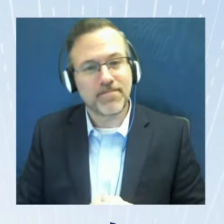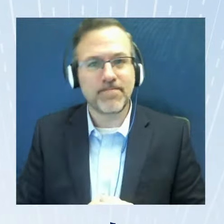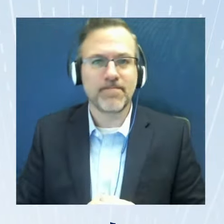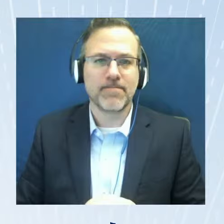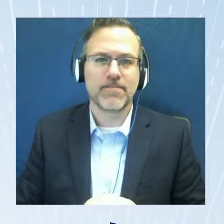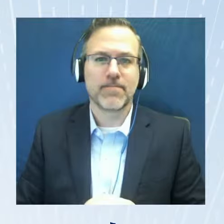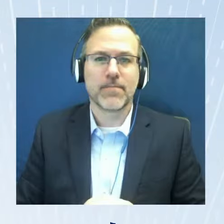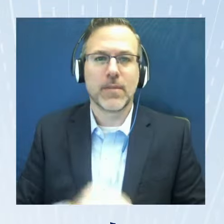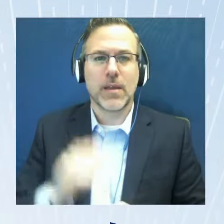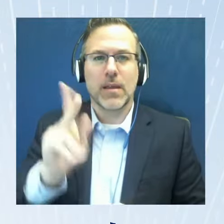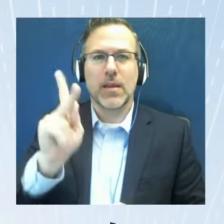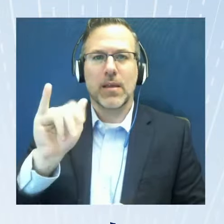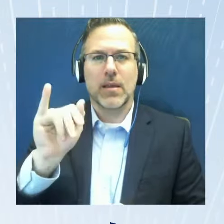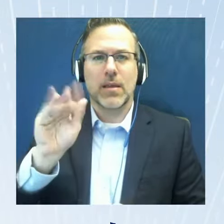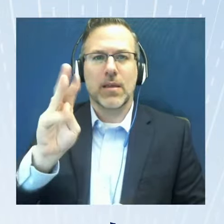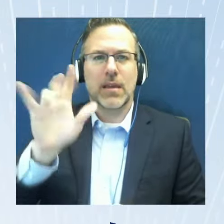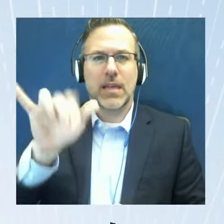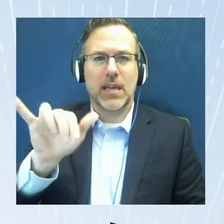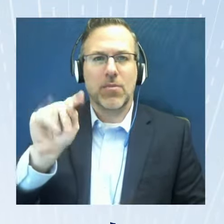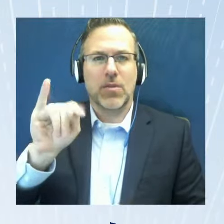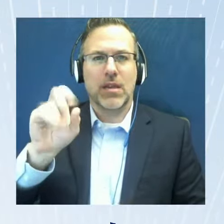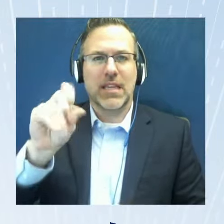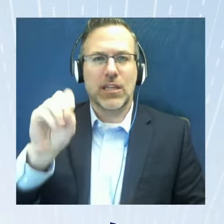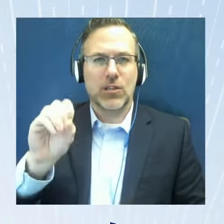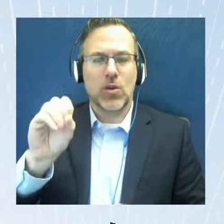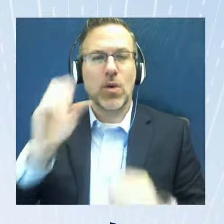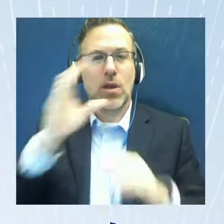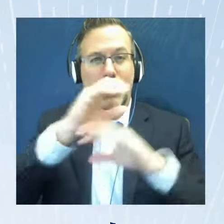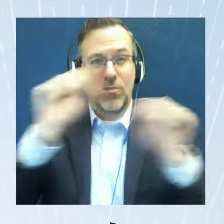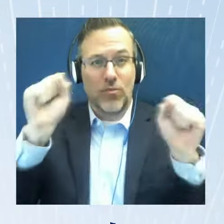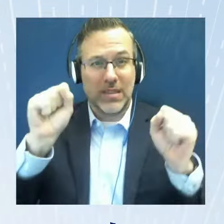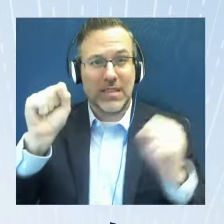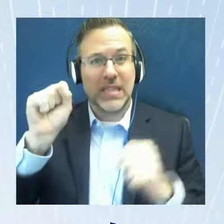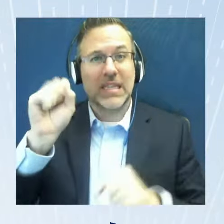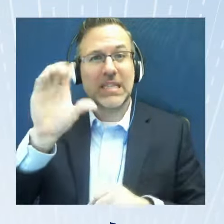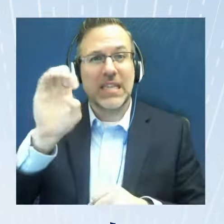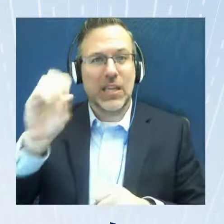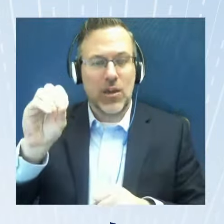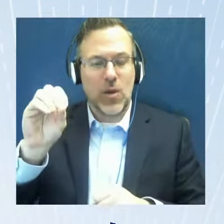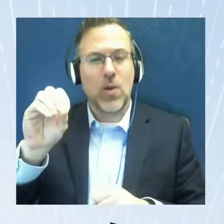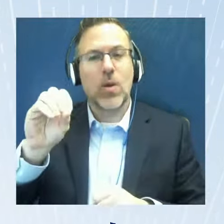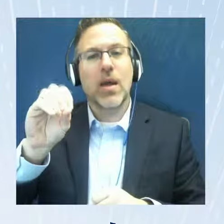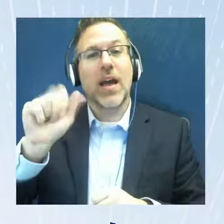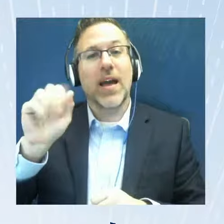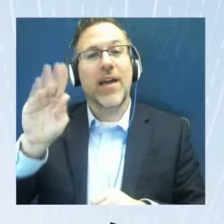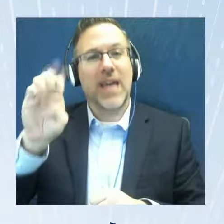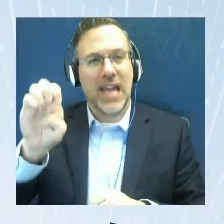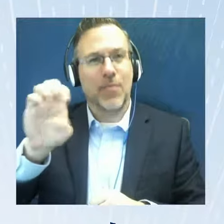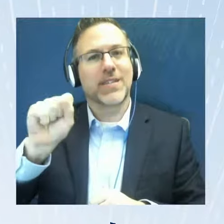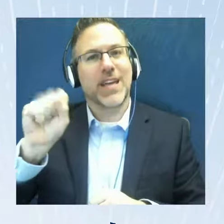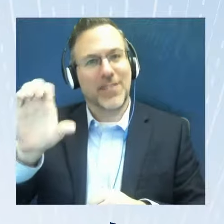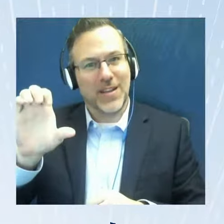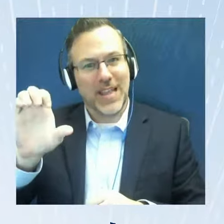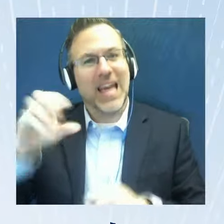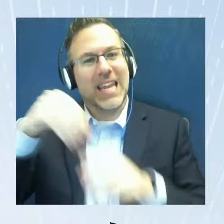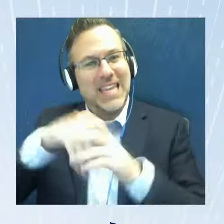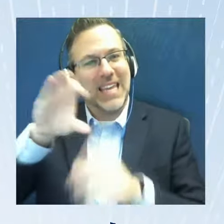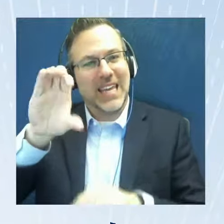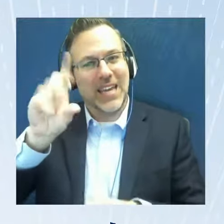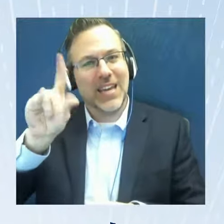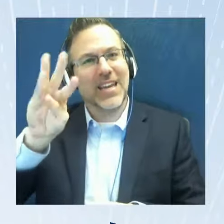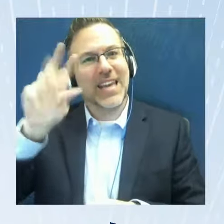Hi, I'm Kimberly Tiso. I'm the president and CEO of Able South Carolina, based out of Columbia, South Carolina. So yay, Mayor Steve